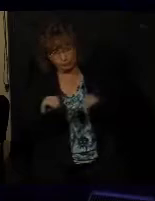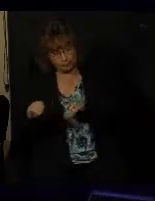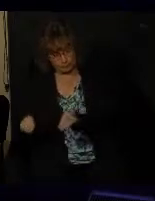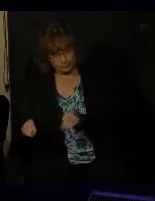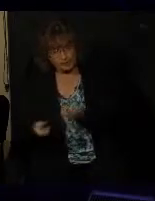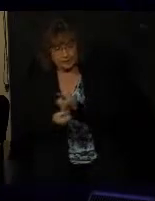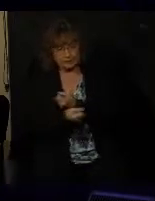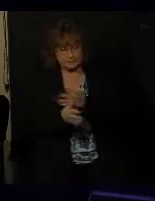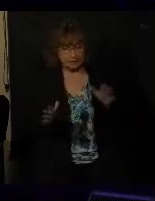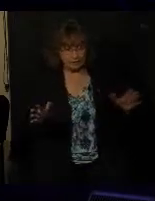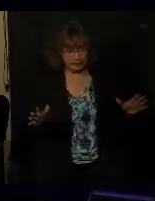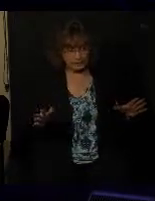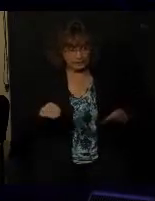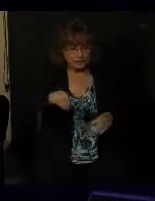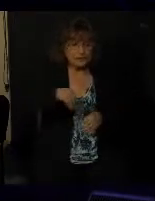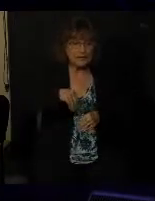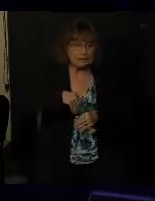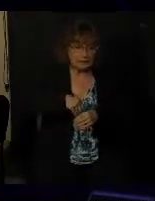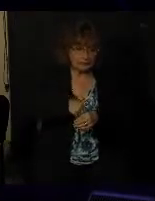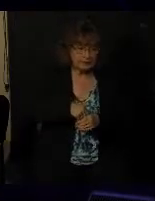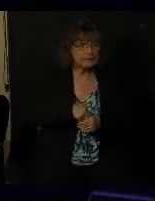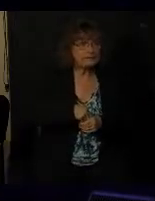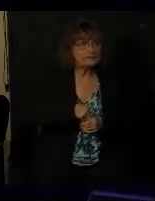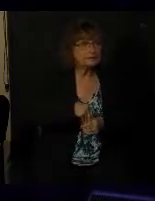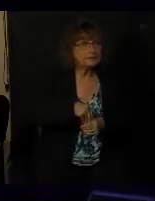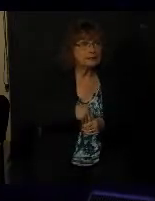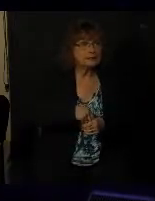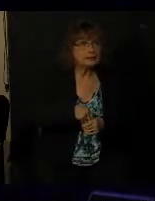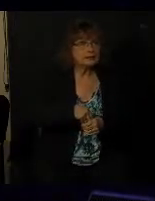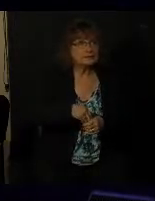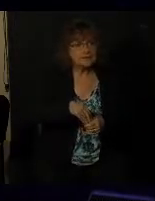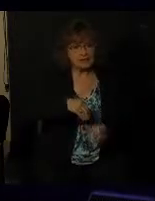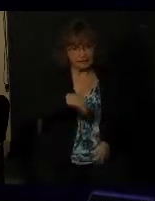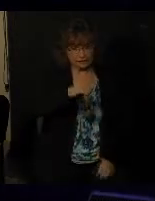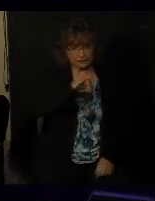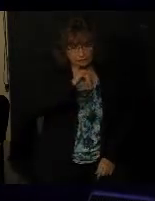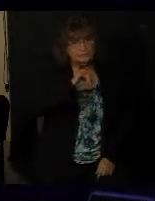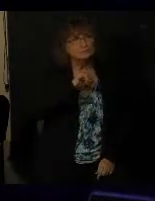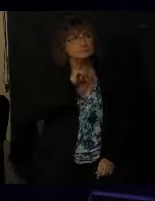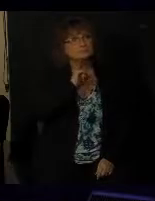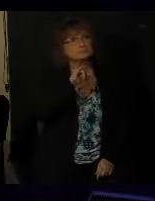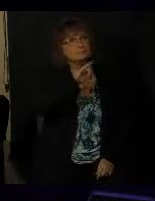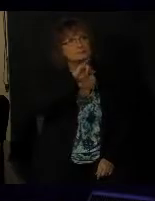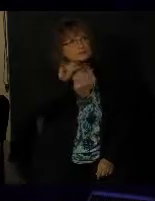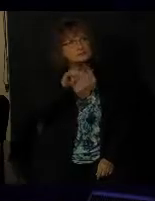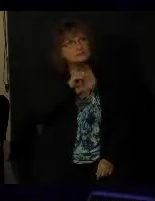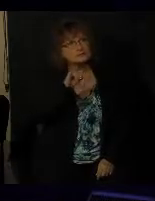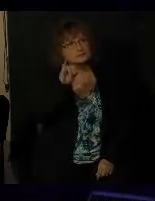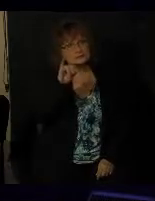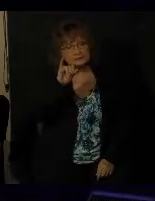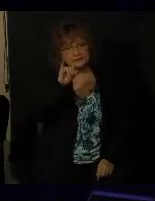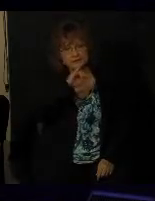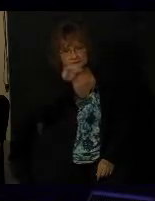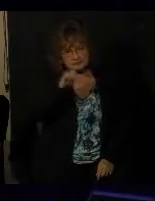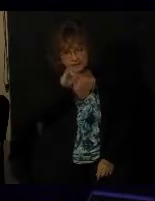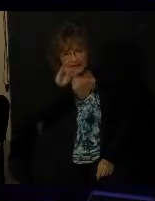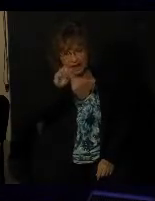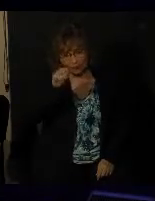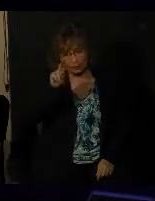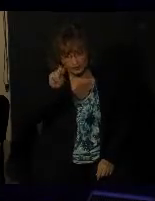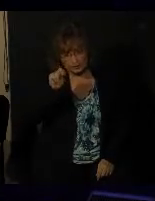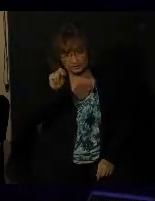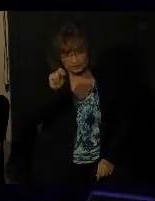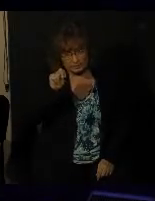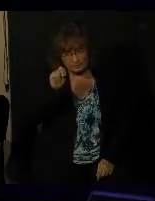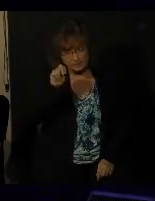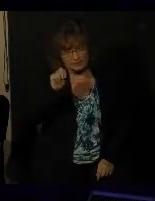Israel, my glory." Just a little side note there. "I bring near my righteousness." Can I tell you